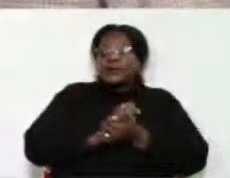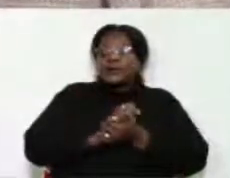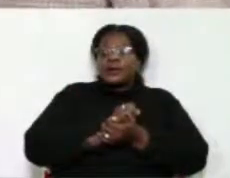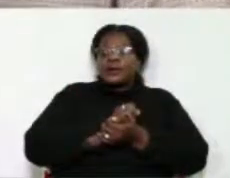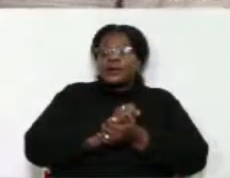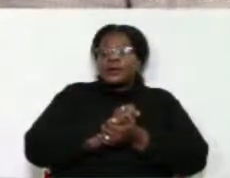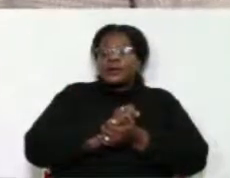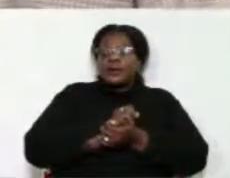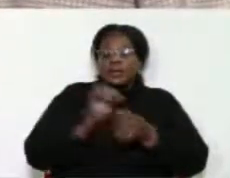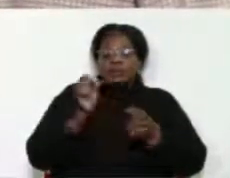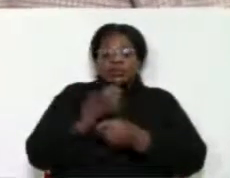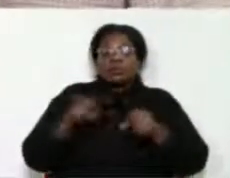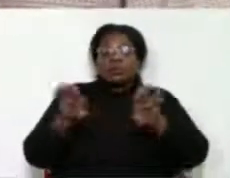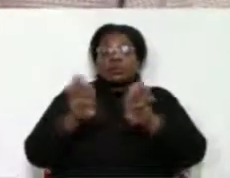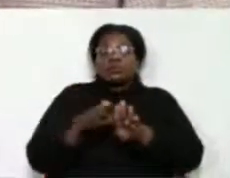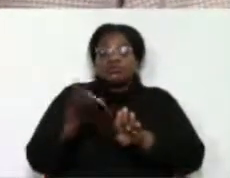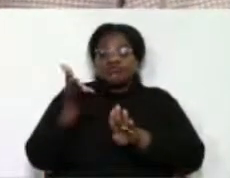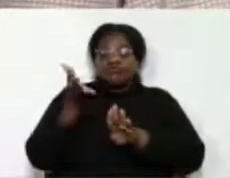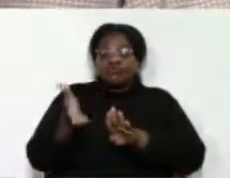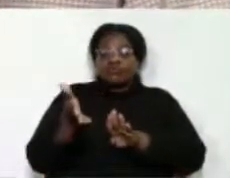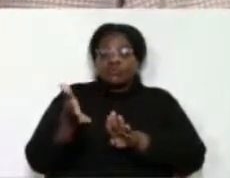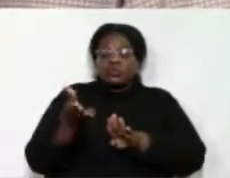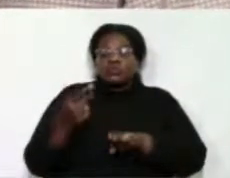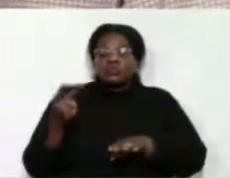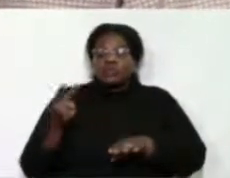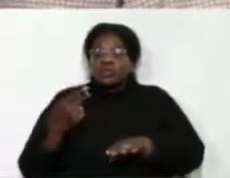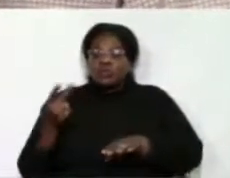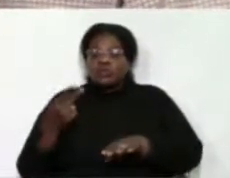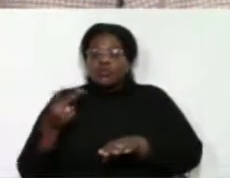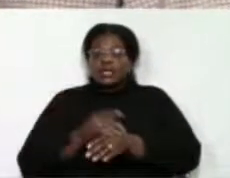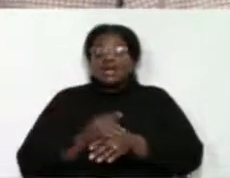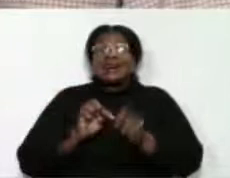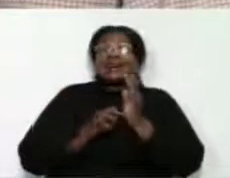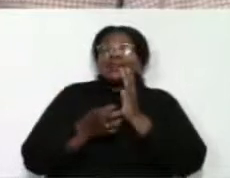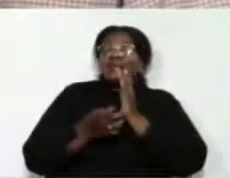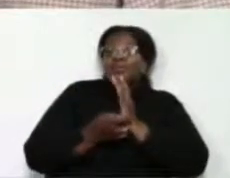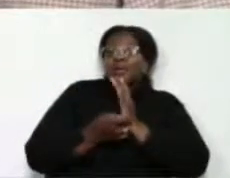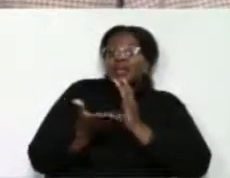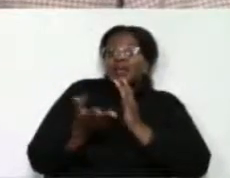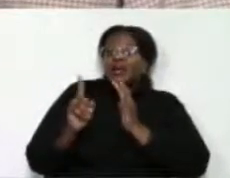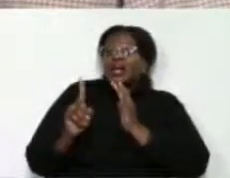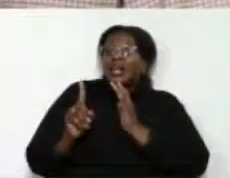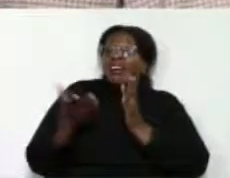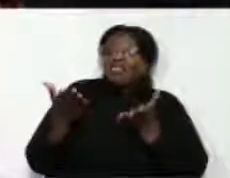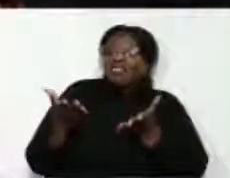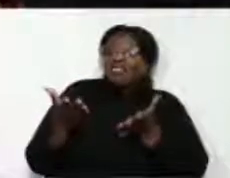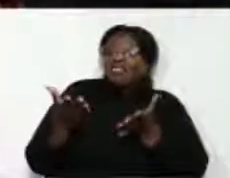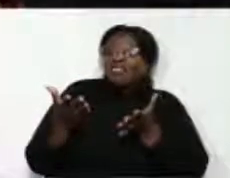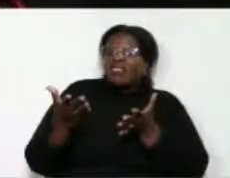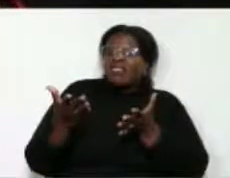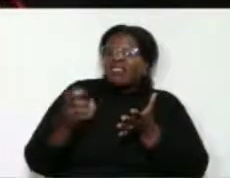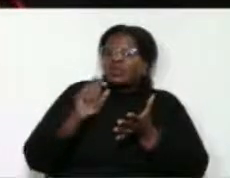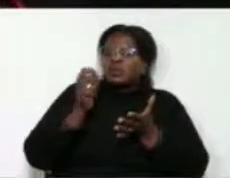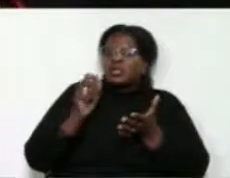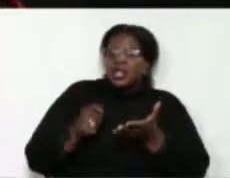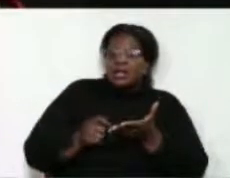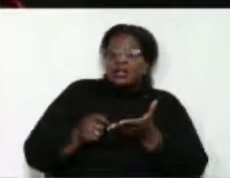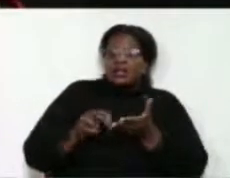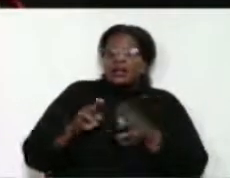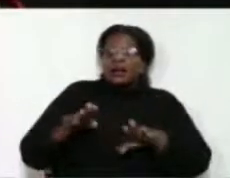not going to do this to each other. Sorry to interrupt. Does that mean now that's a written